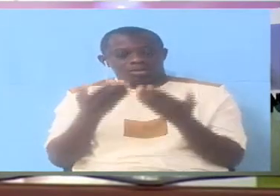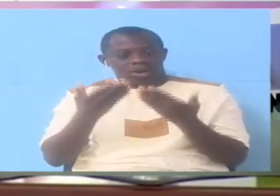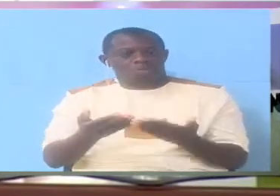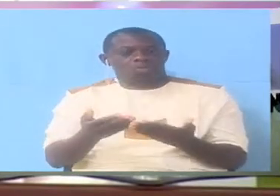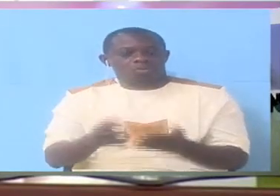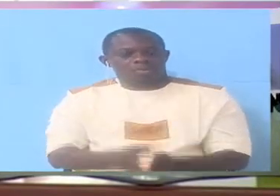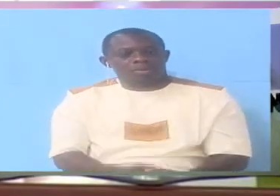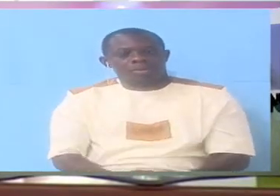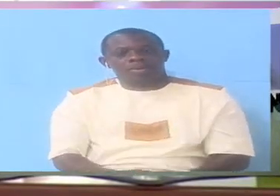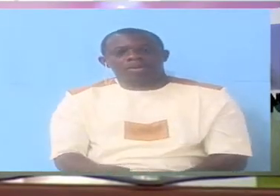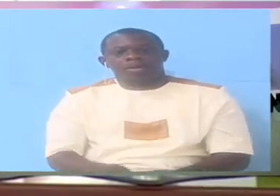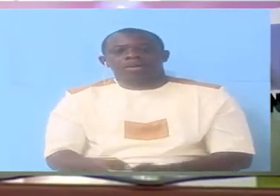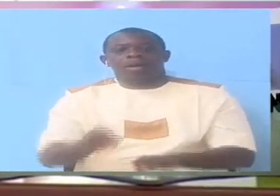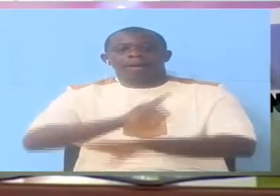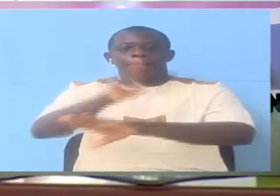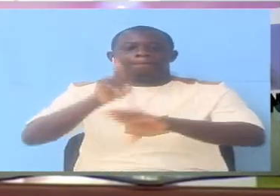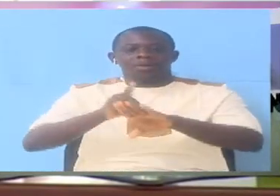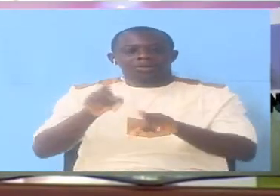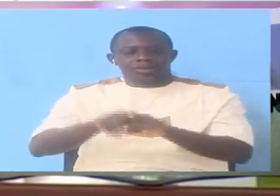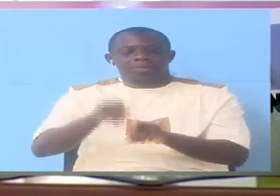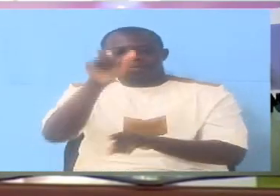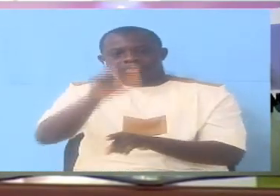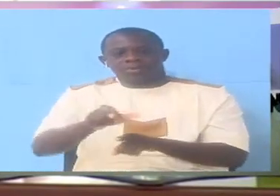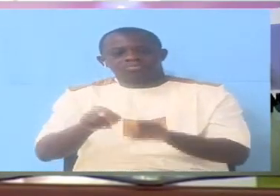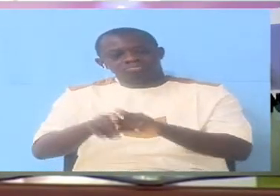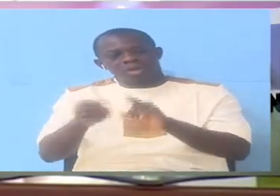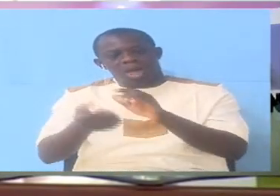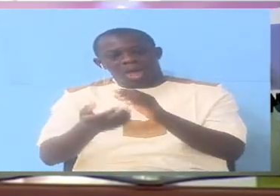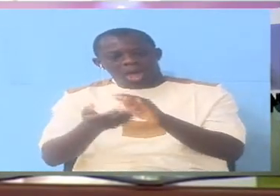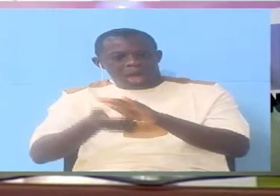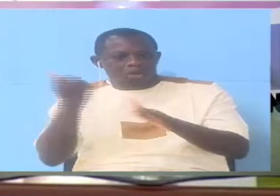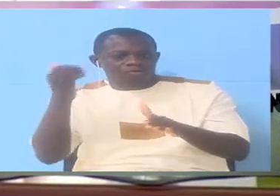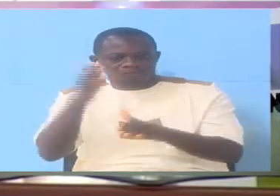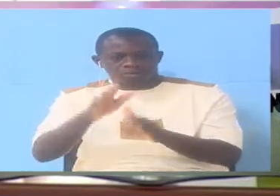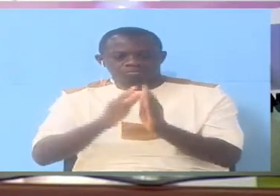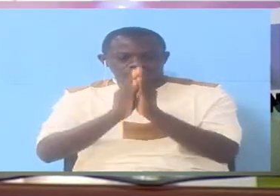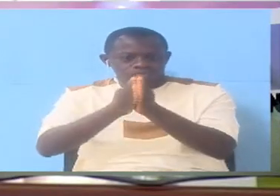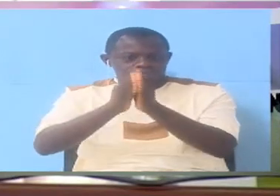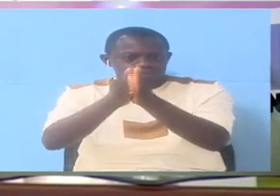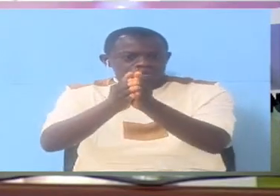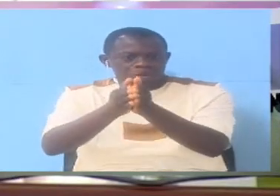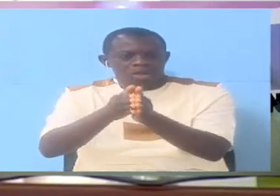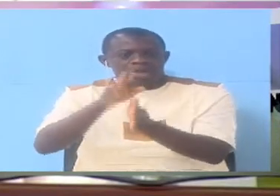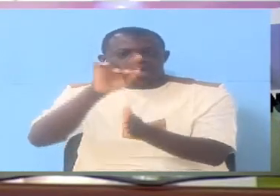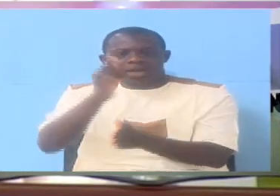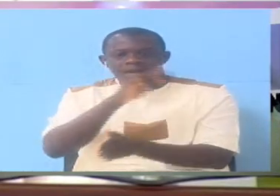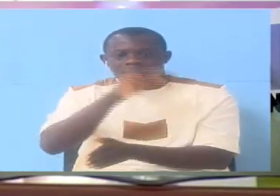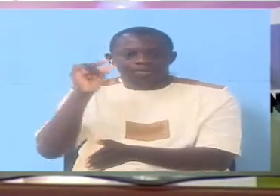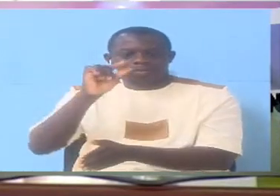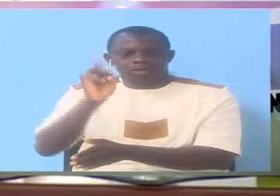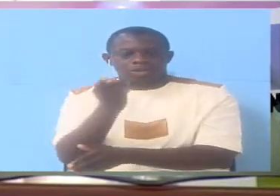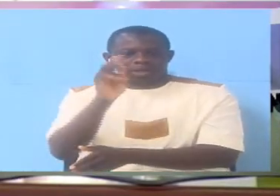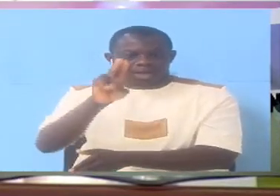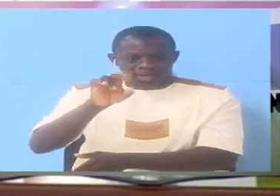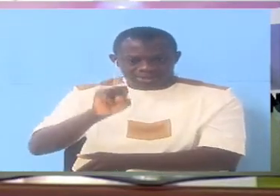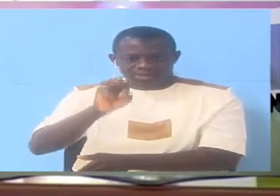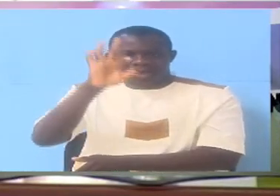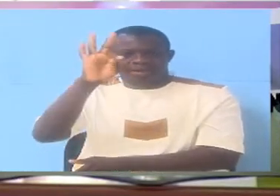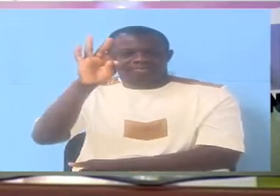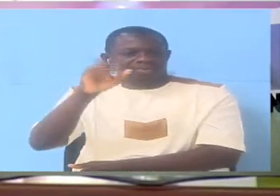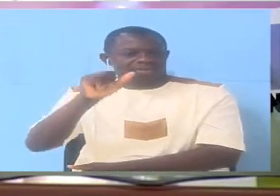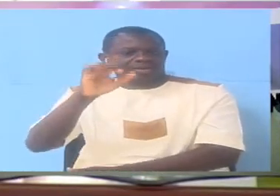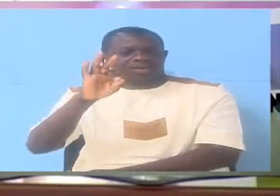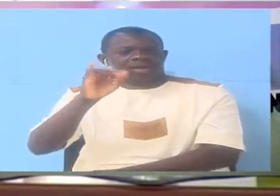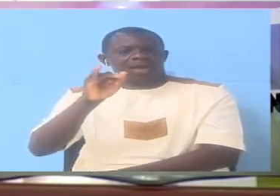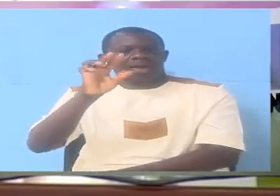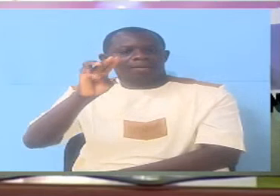léegi. at the point of disembarkation of the arrestees from GNS Fatima, ci jamono ji nga xamee ne ñu ngi wàccee ñooñu nga xam ne